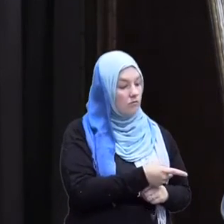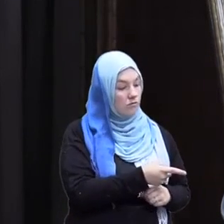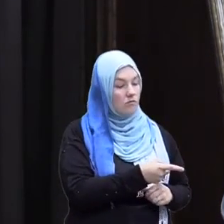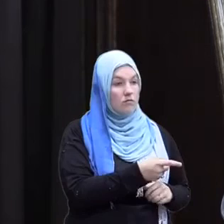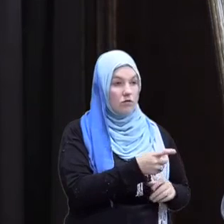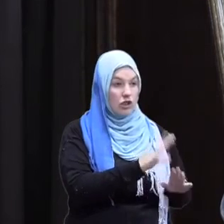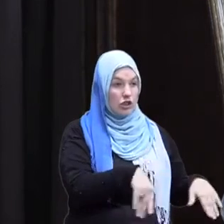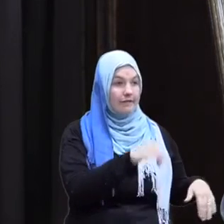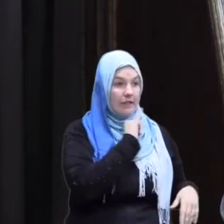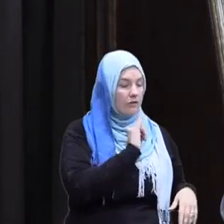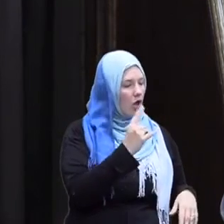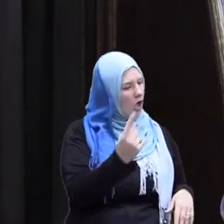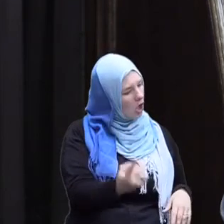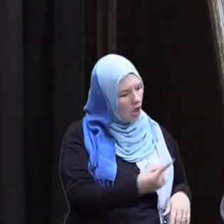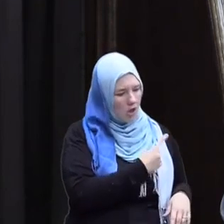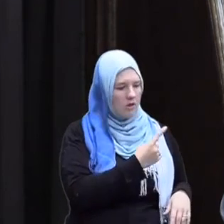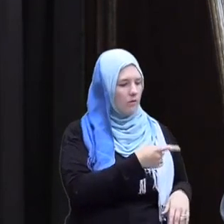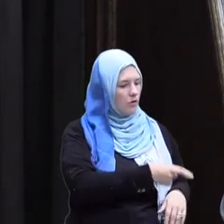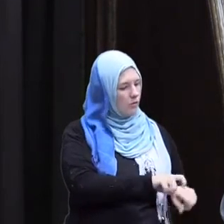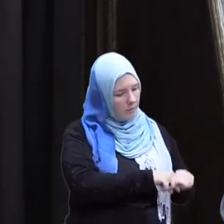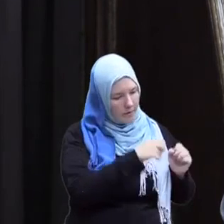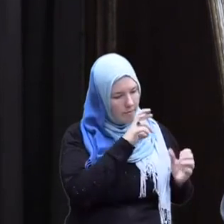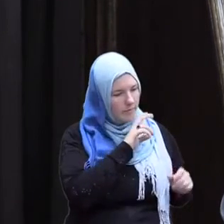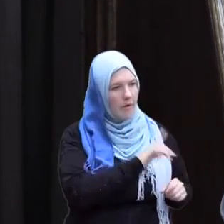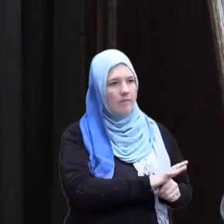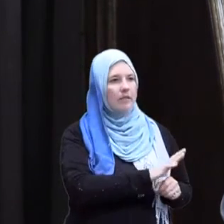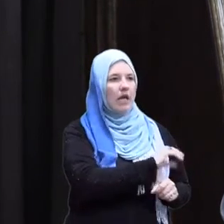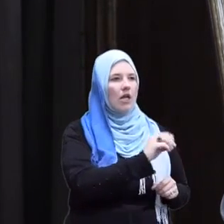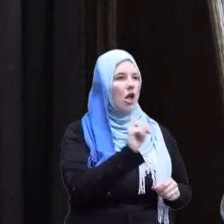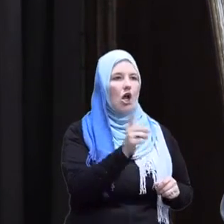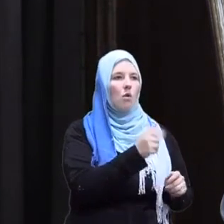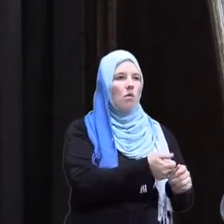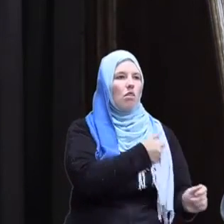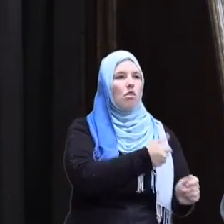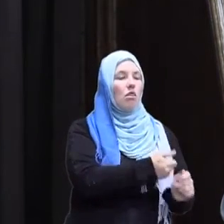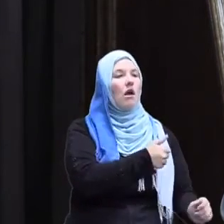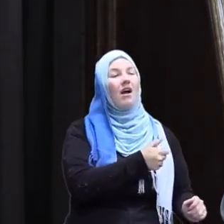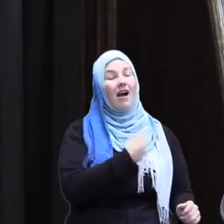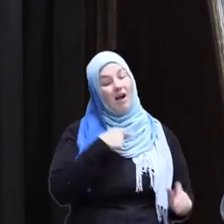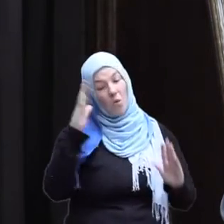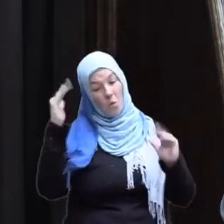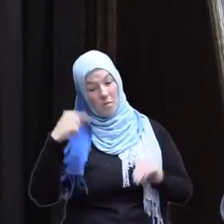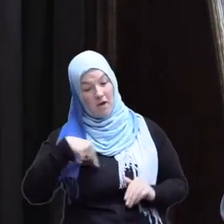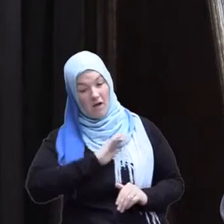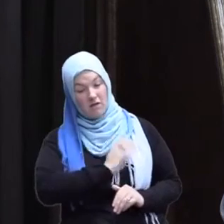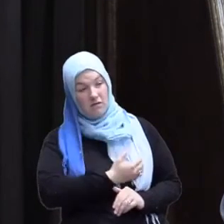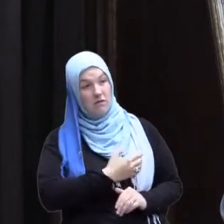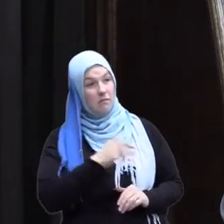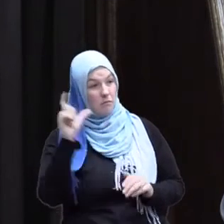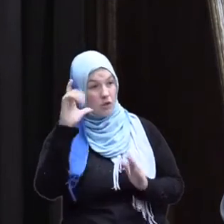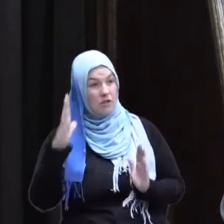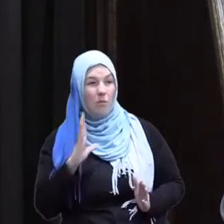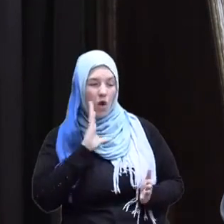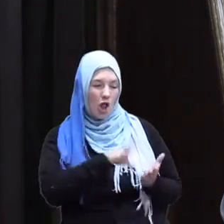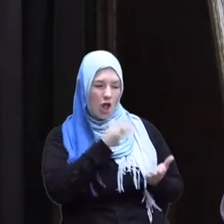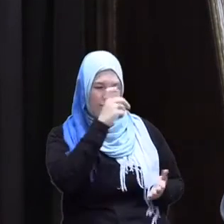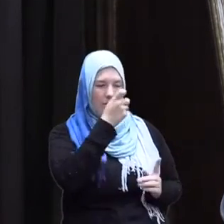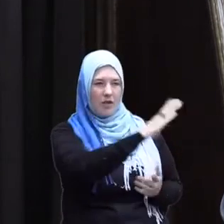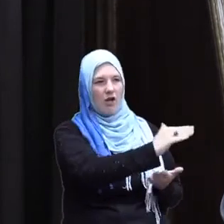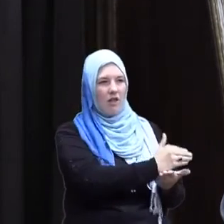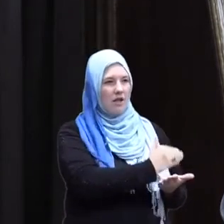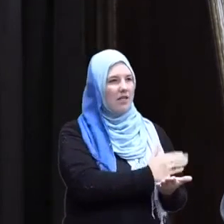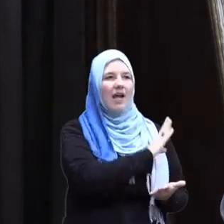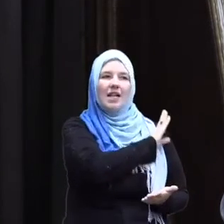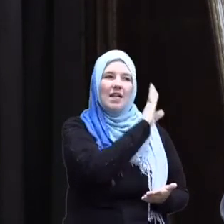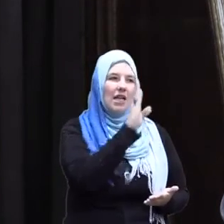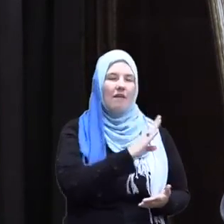and ask Allah subhanahu wa ta'ala that we the Muslims would learn from those lessons and never turn away